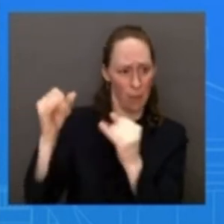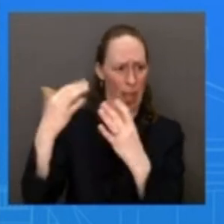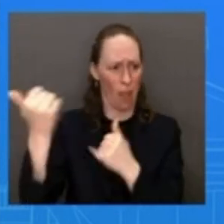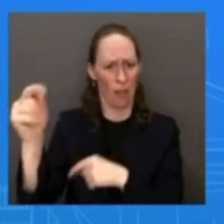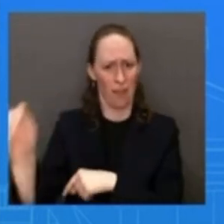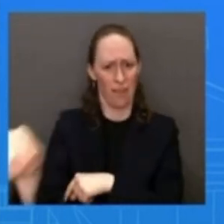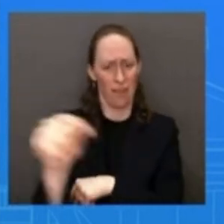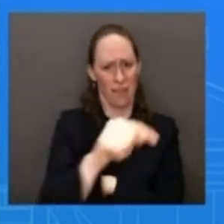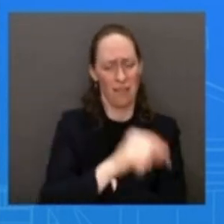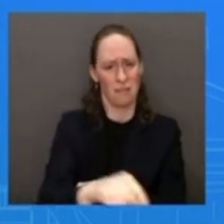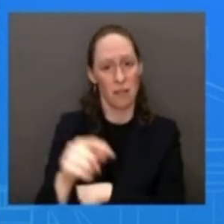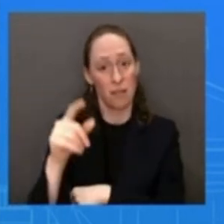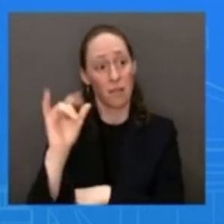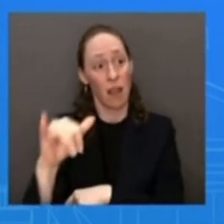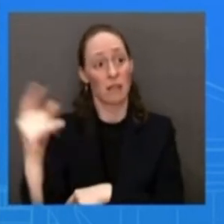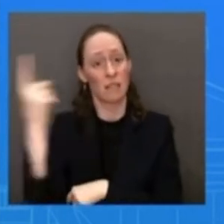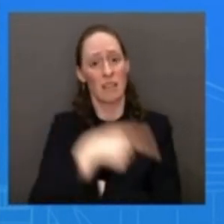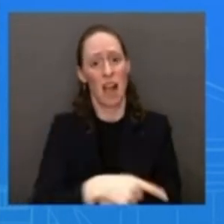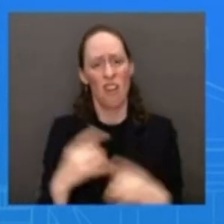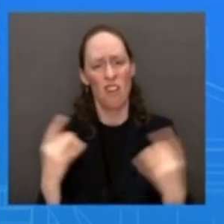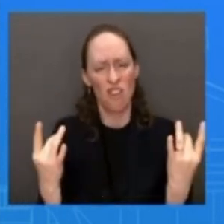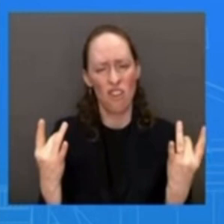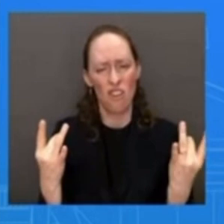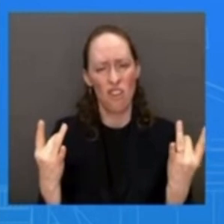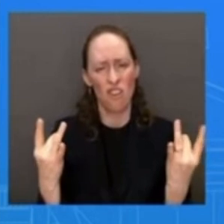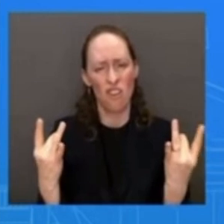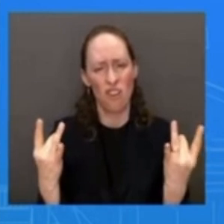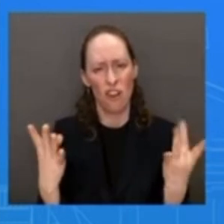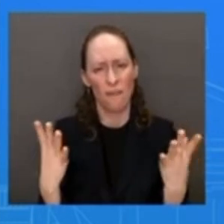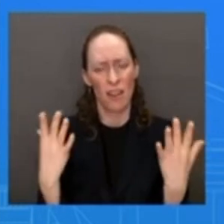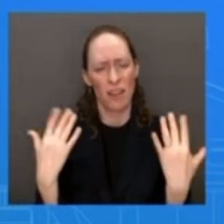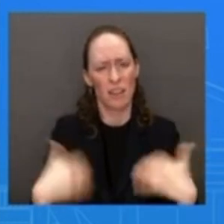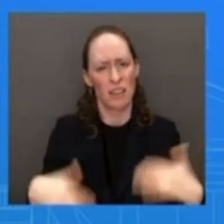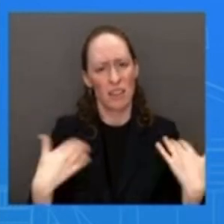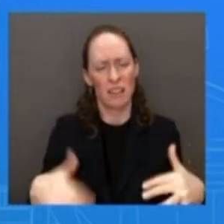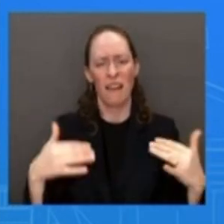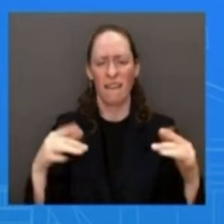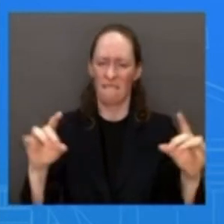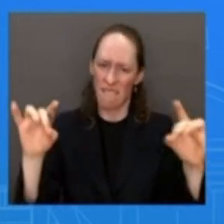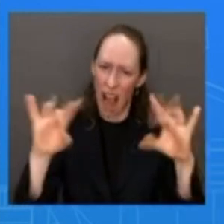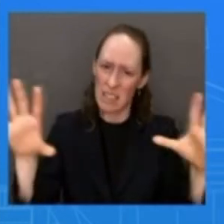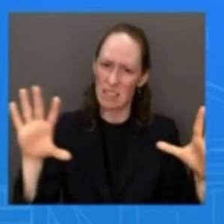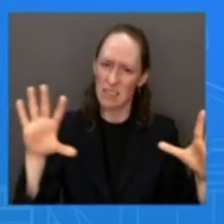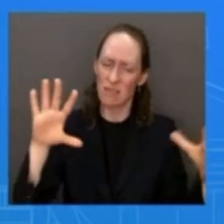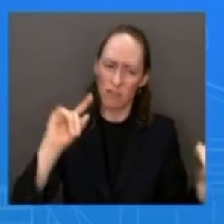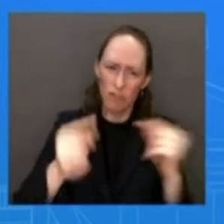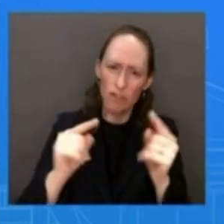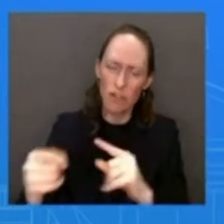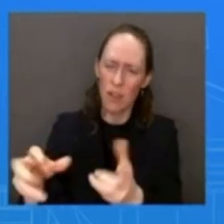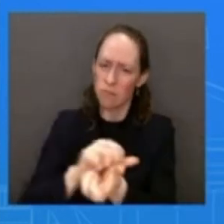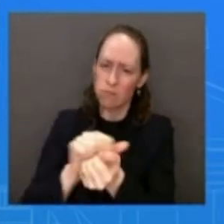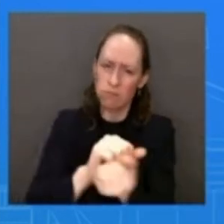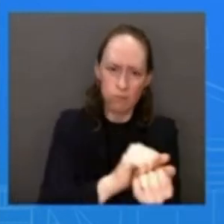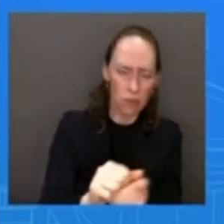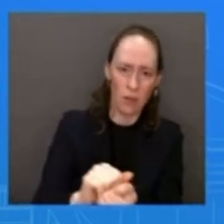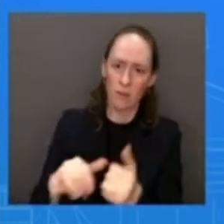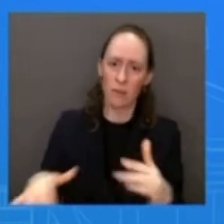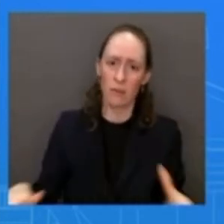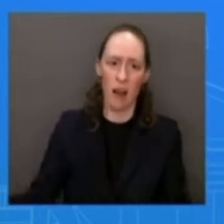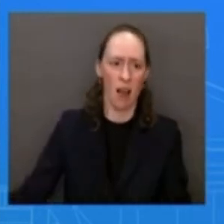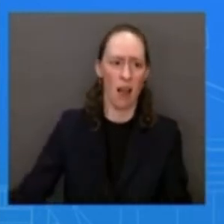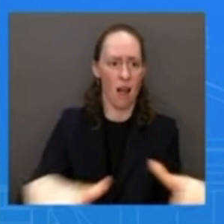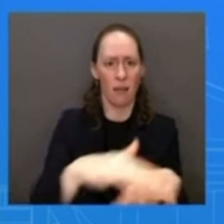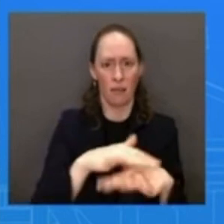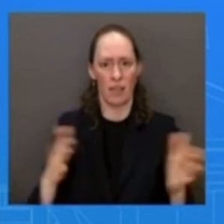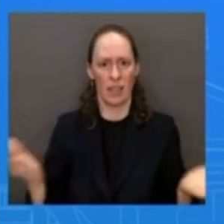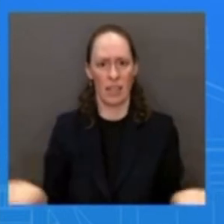unprecedented violent attack on our Constitution and the rule of law, which cost police officers their lives. And that's